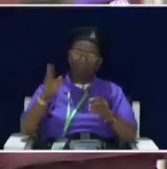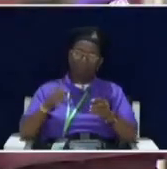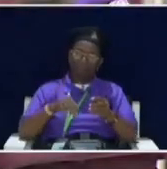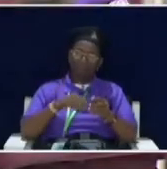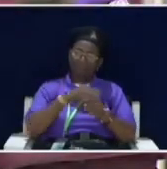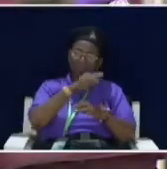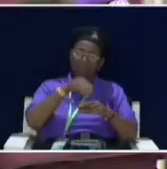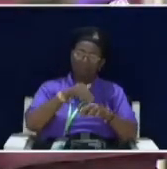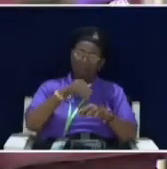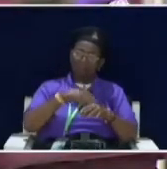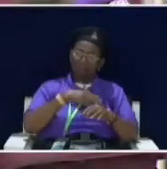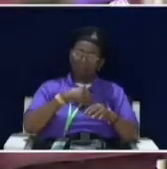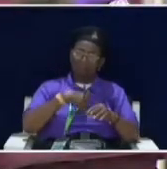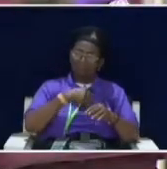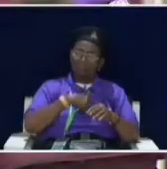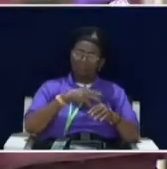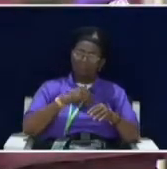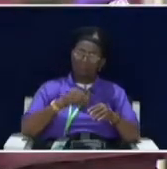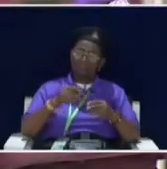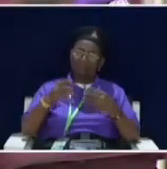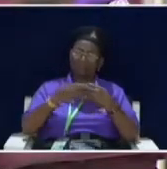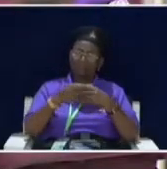to himself.